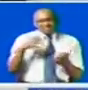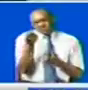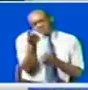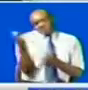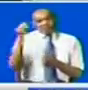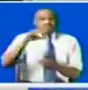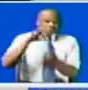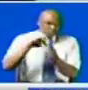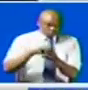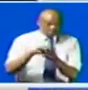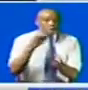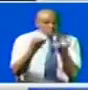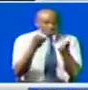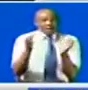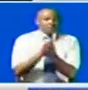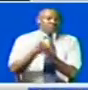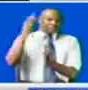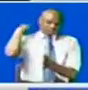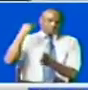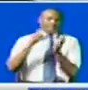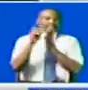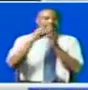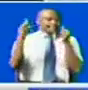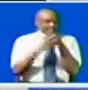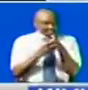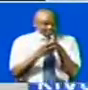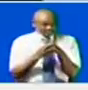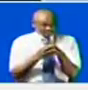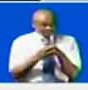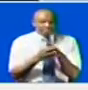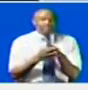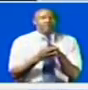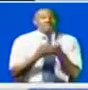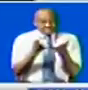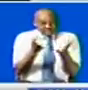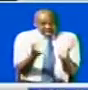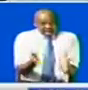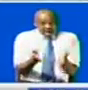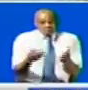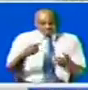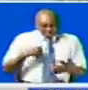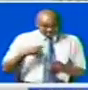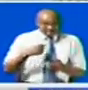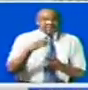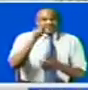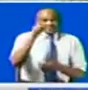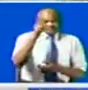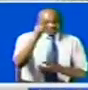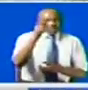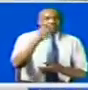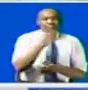voter turnout compared with the August 8th general elections. And right now I'm at St.